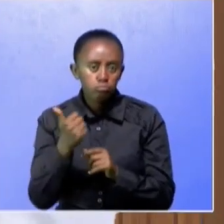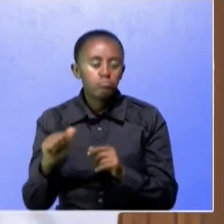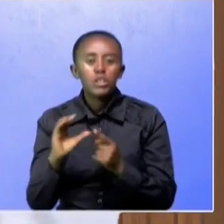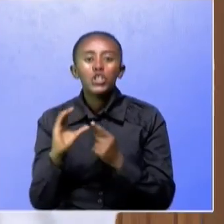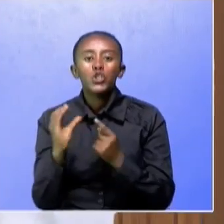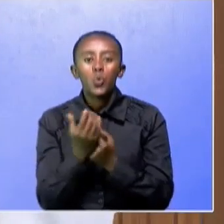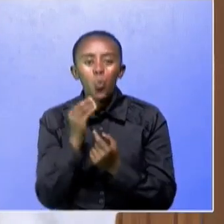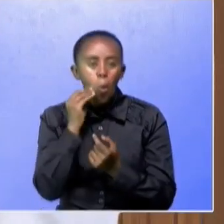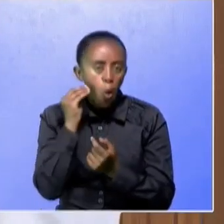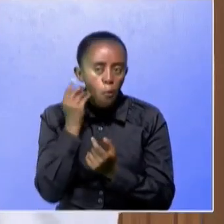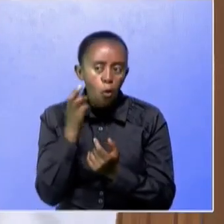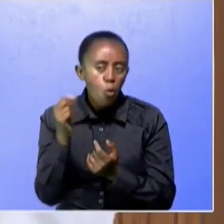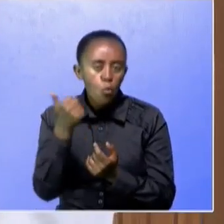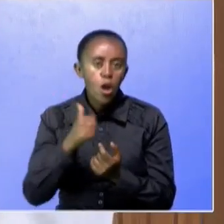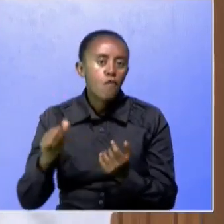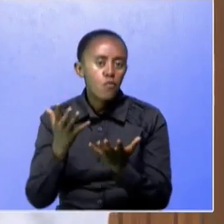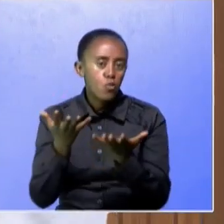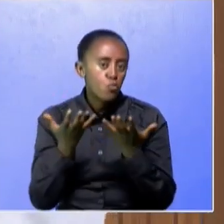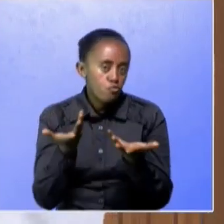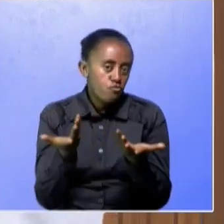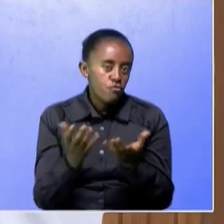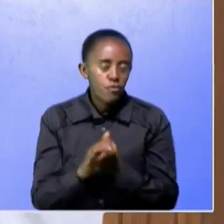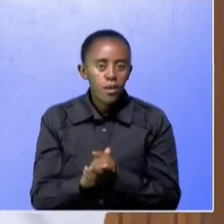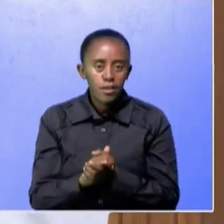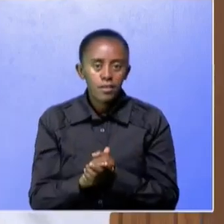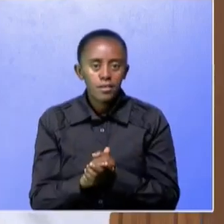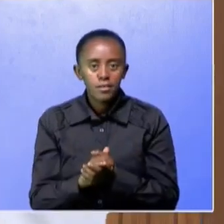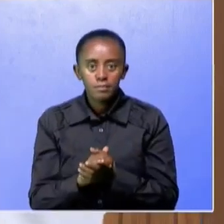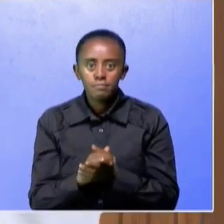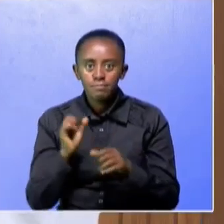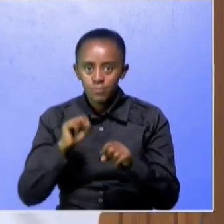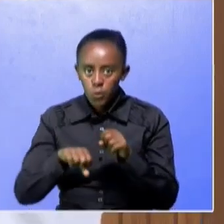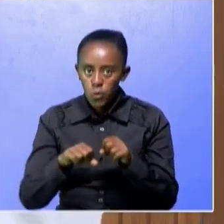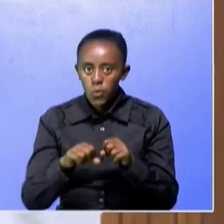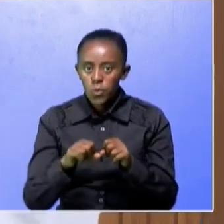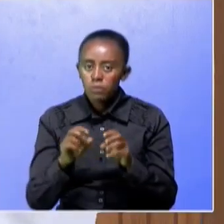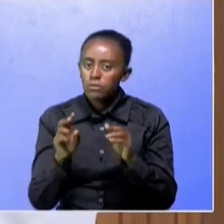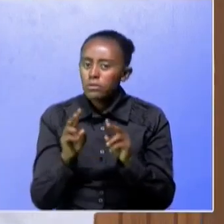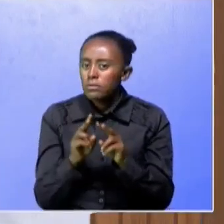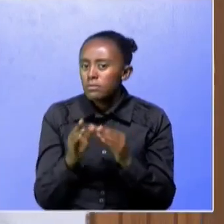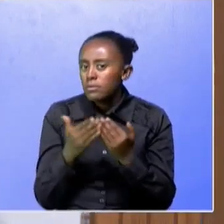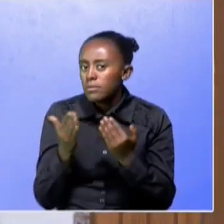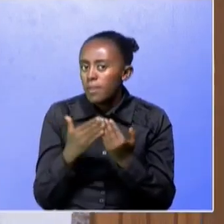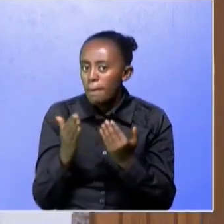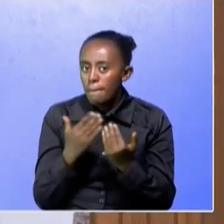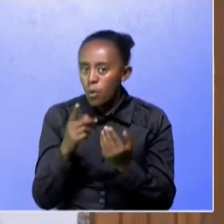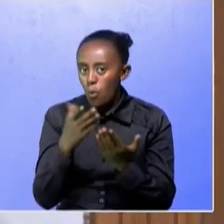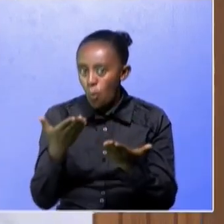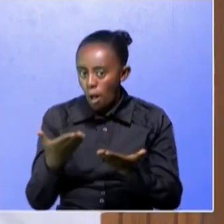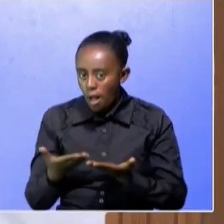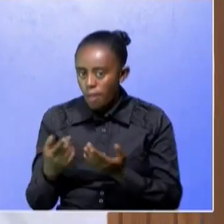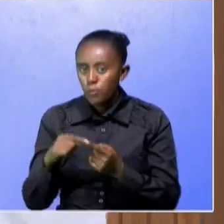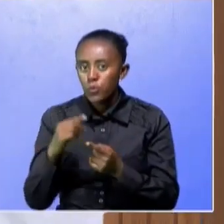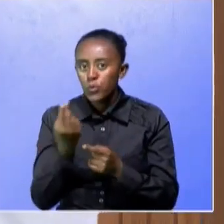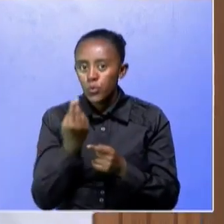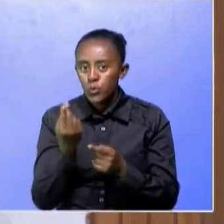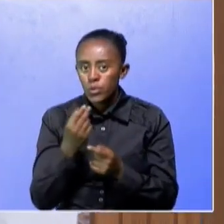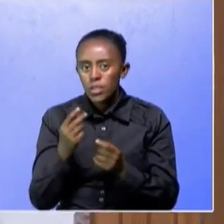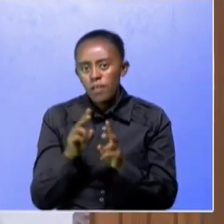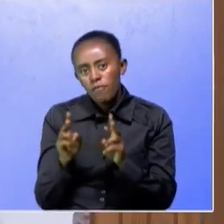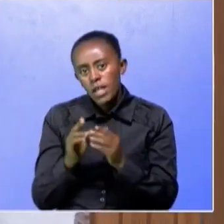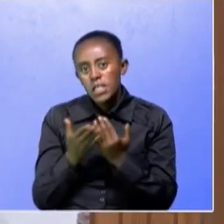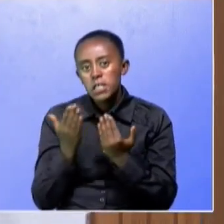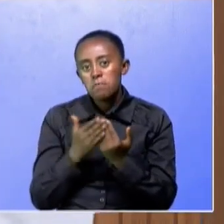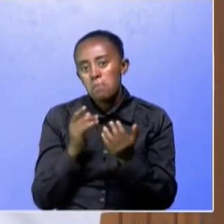situations at home or wherever you like. So, they are so simple. You are welcome to use very